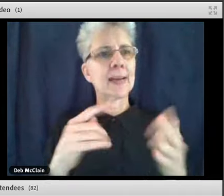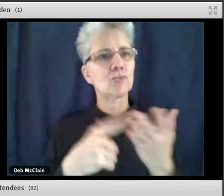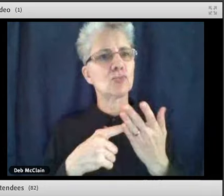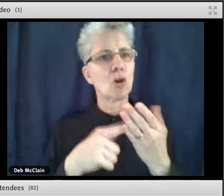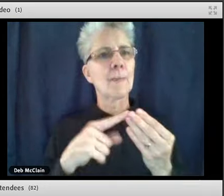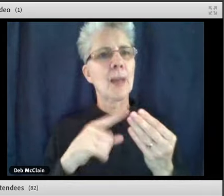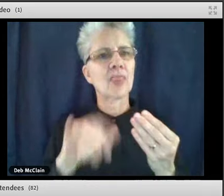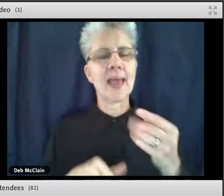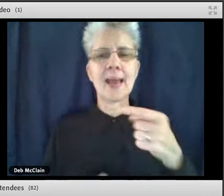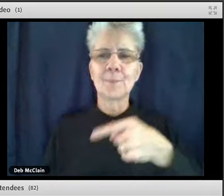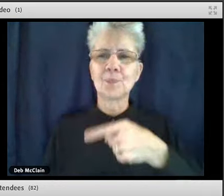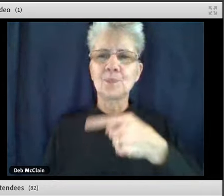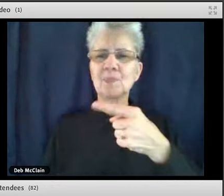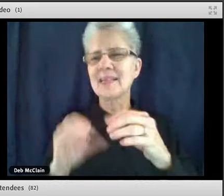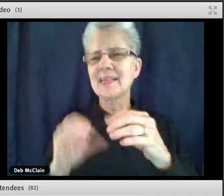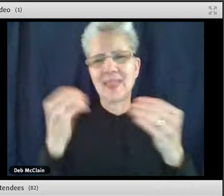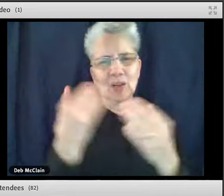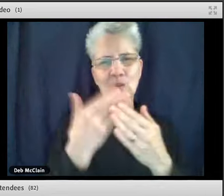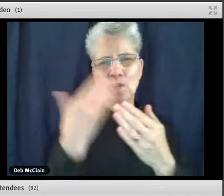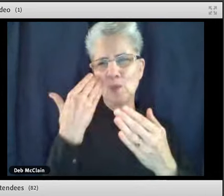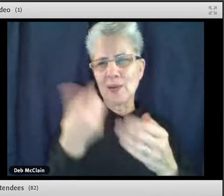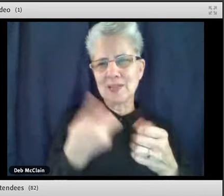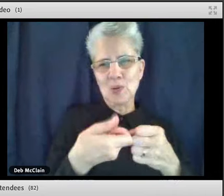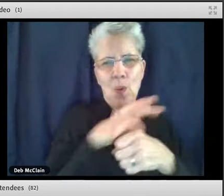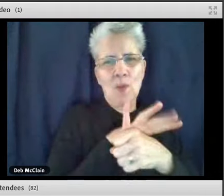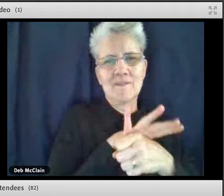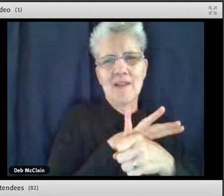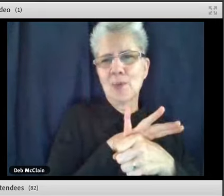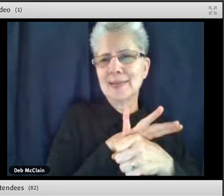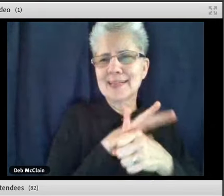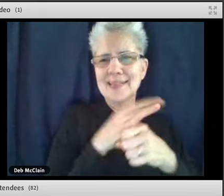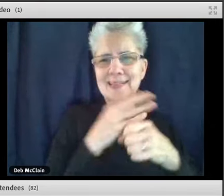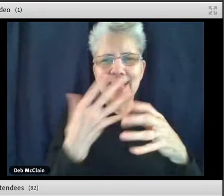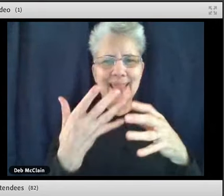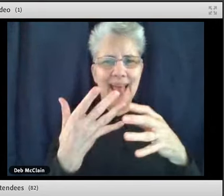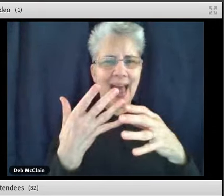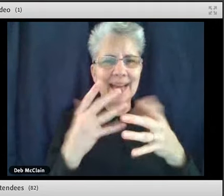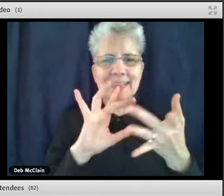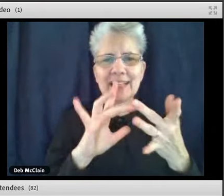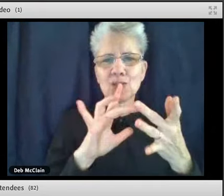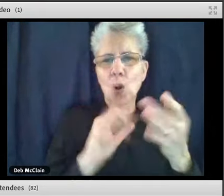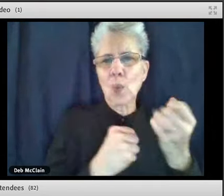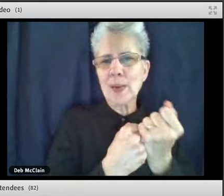truth, especially now with the coronavirus. When we're closed, there's still things that we can do.